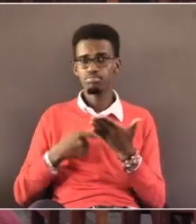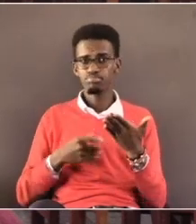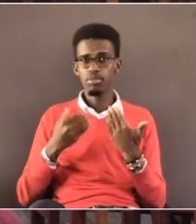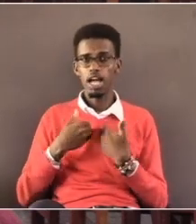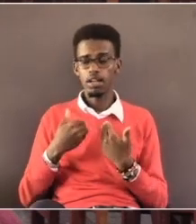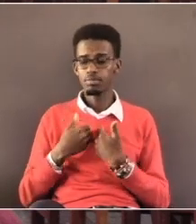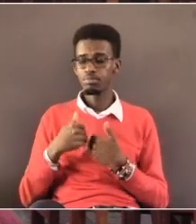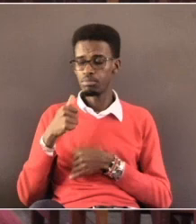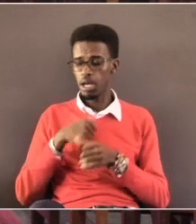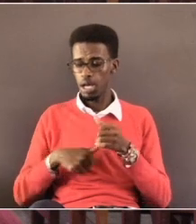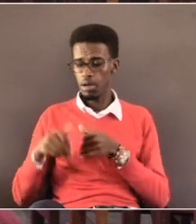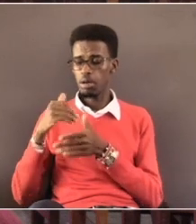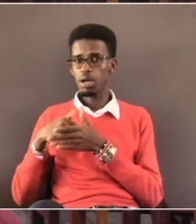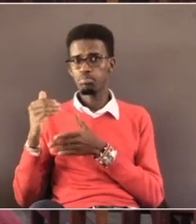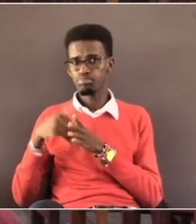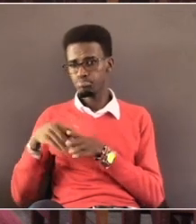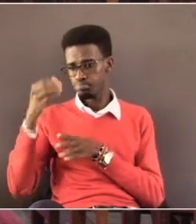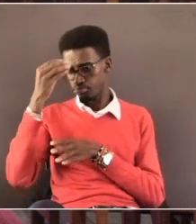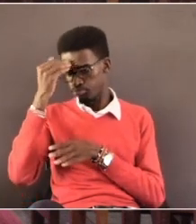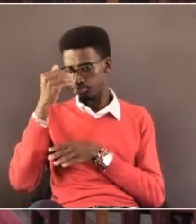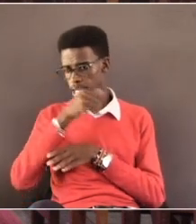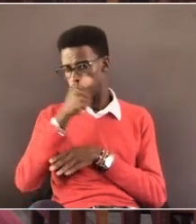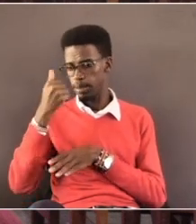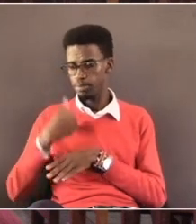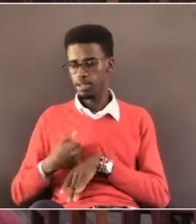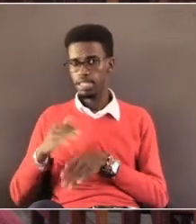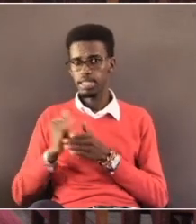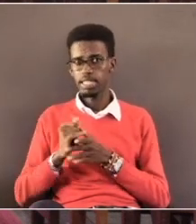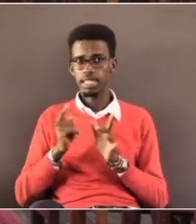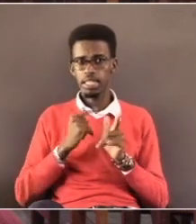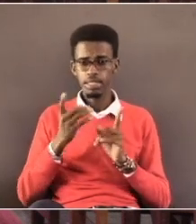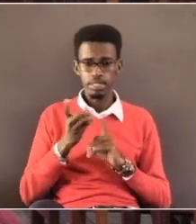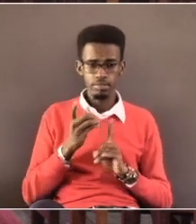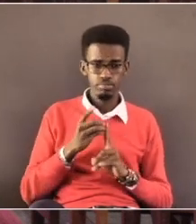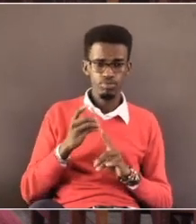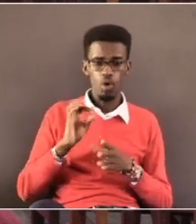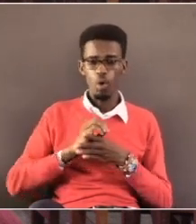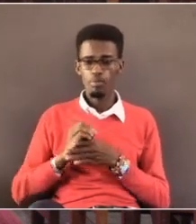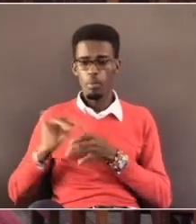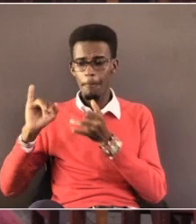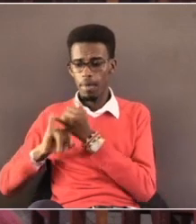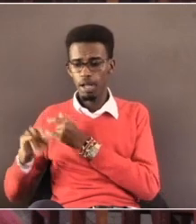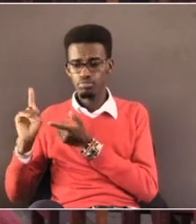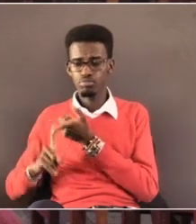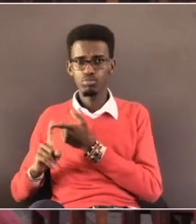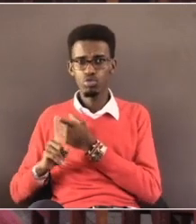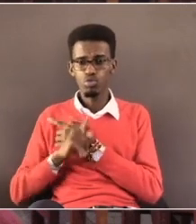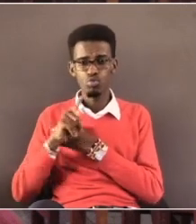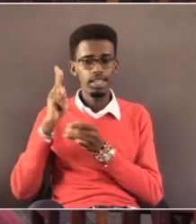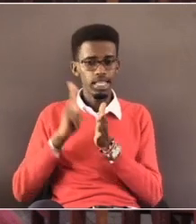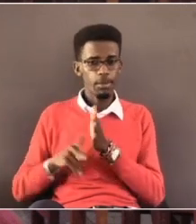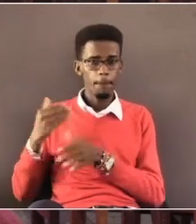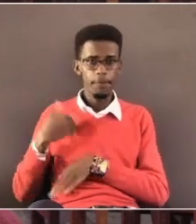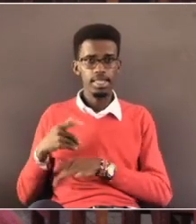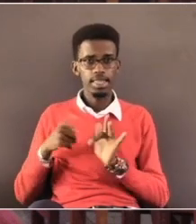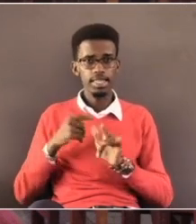has acted out in anger against a person that they dated or they were married to, you kill the person,